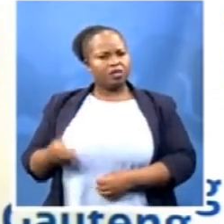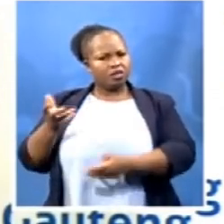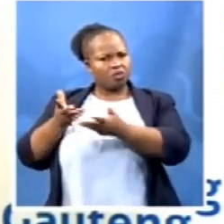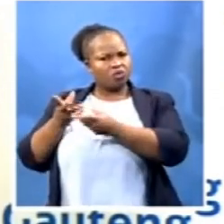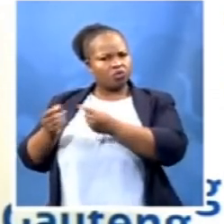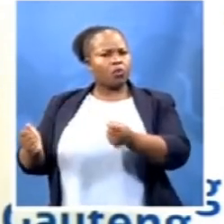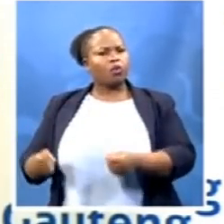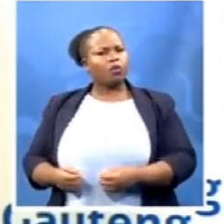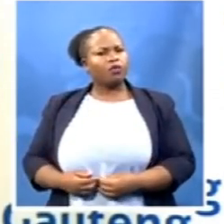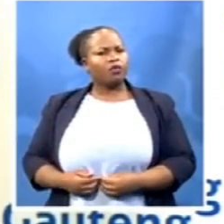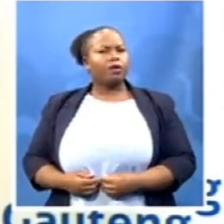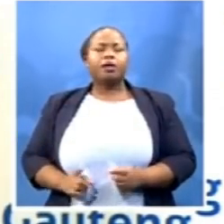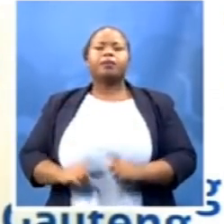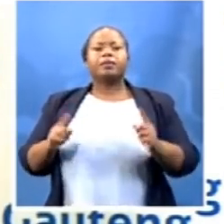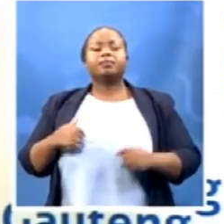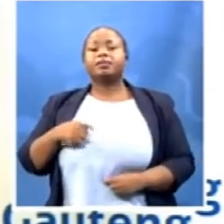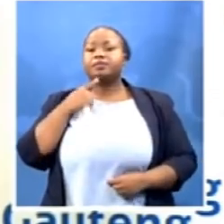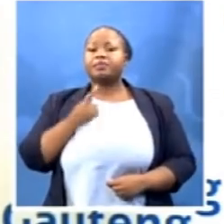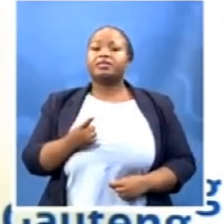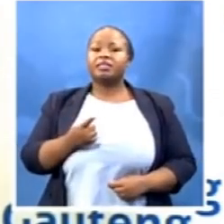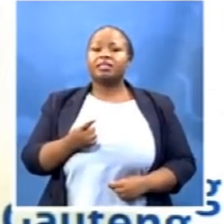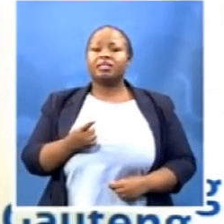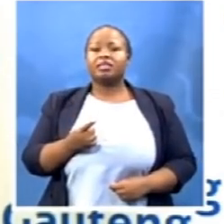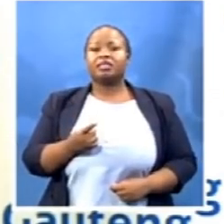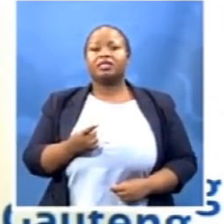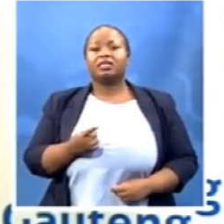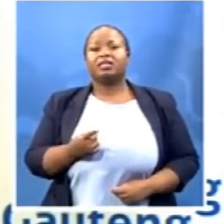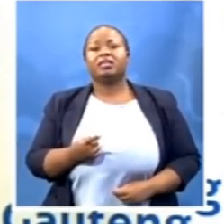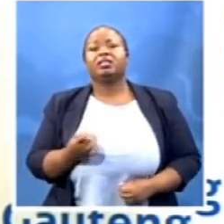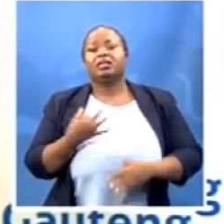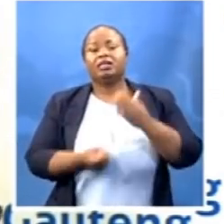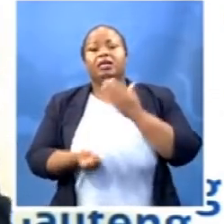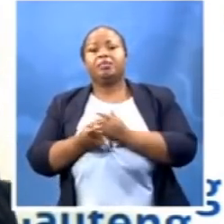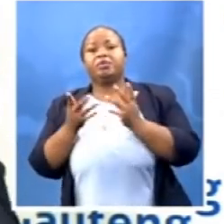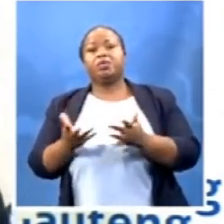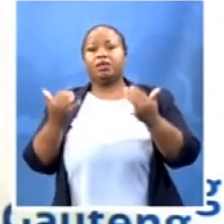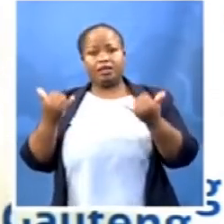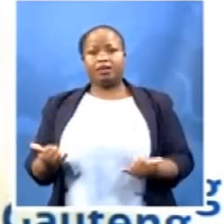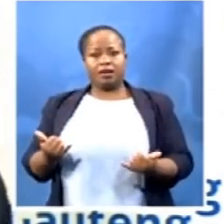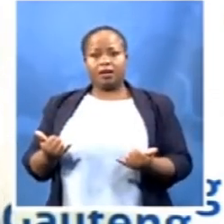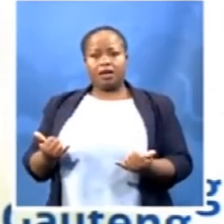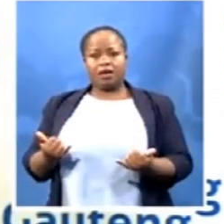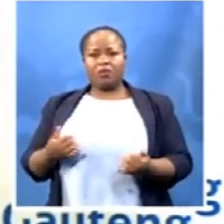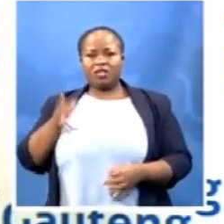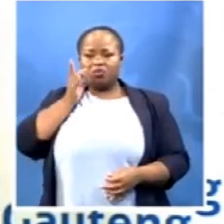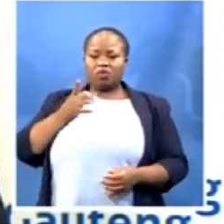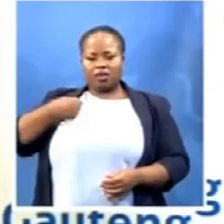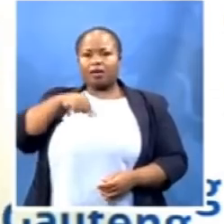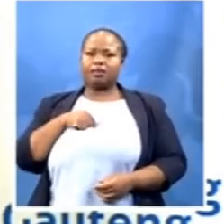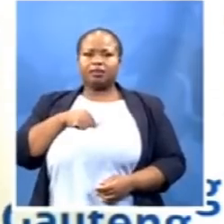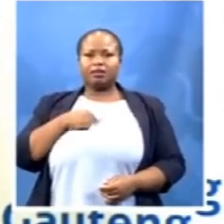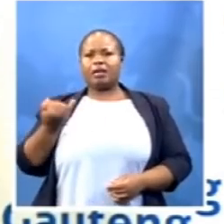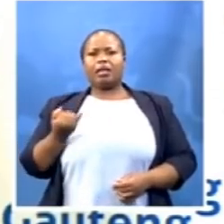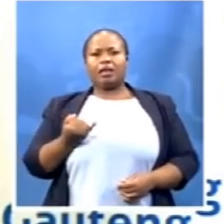to that extent where we are now even being insulted, as if we have ordered evictions of. We